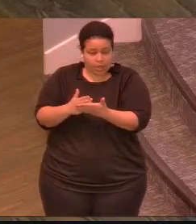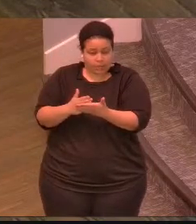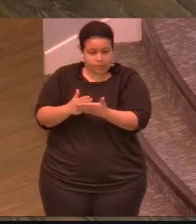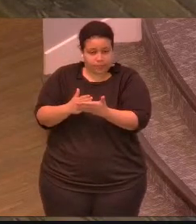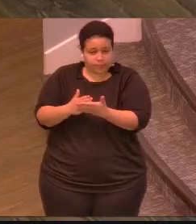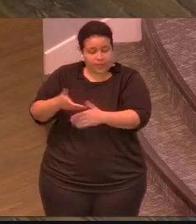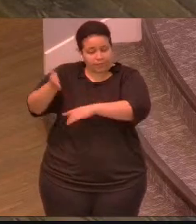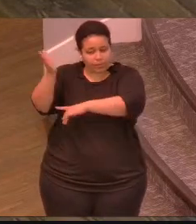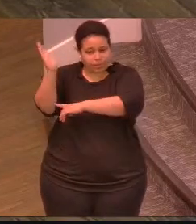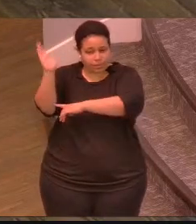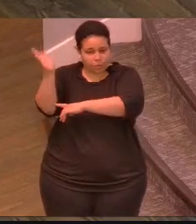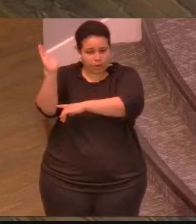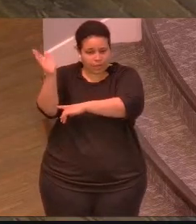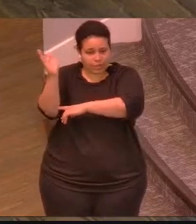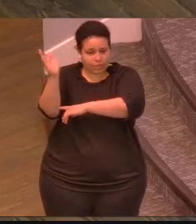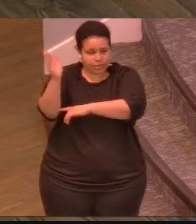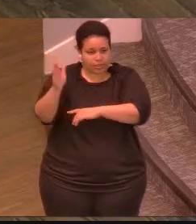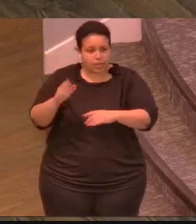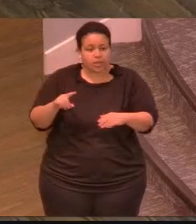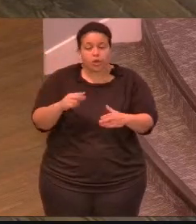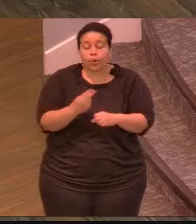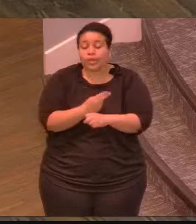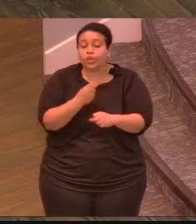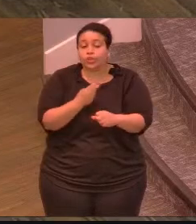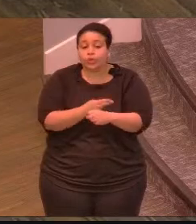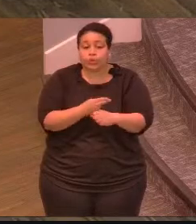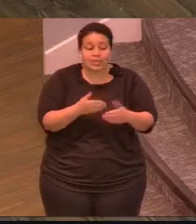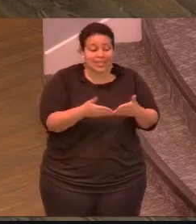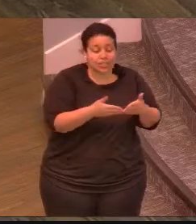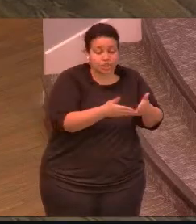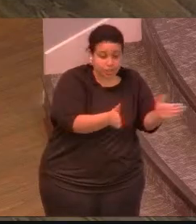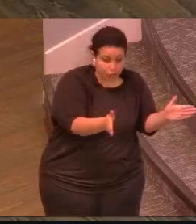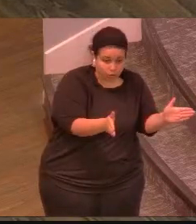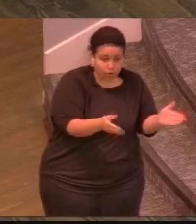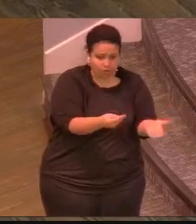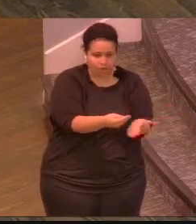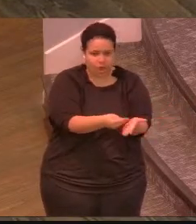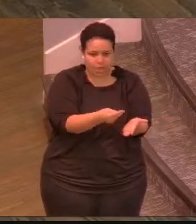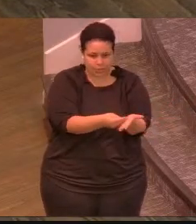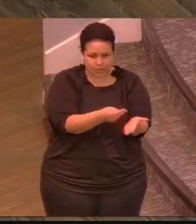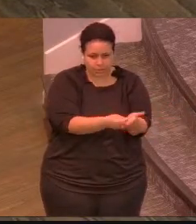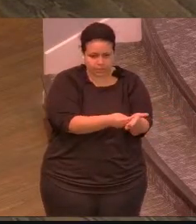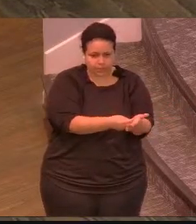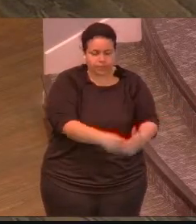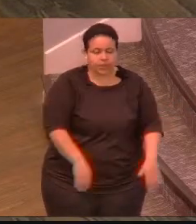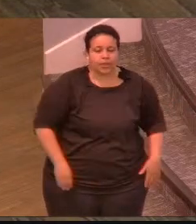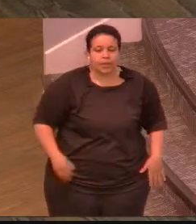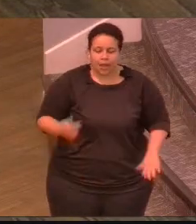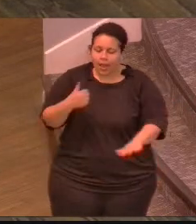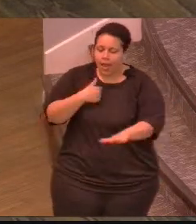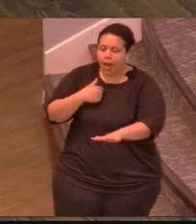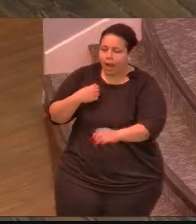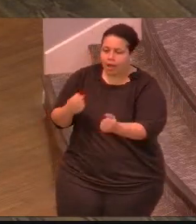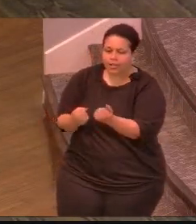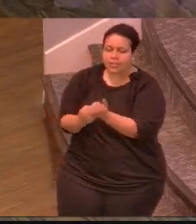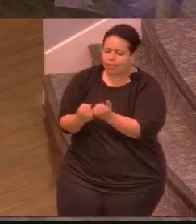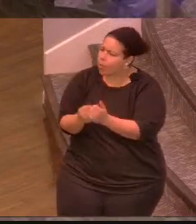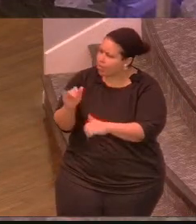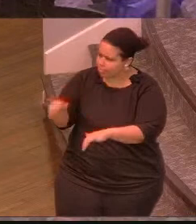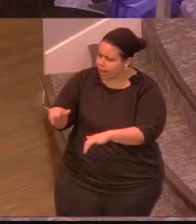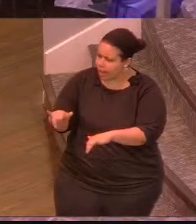to start out using general funds. Yes, Mr. Davis. Yeah, I'm certainly going to support that. But of